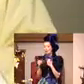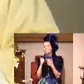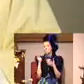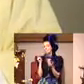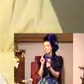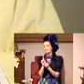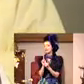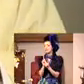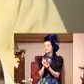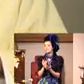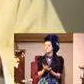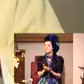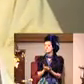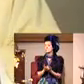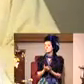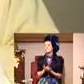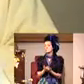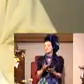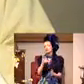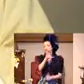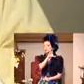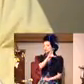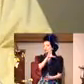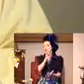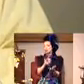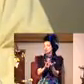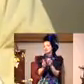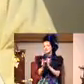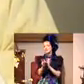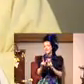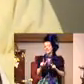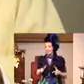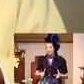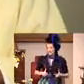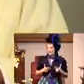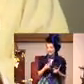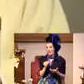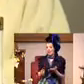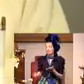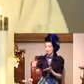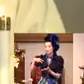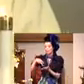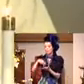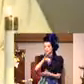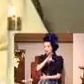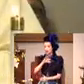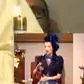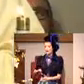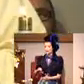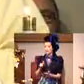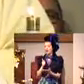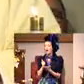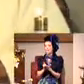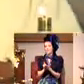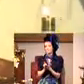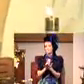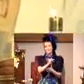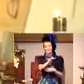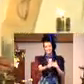mighty name of Jesus, the living and the risen Christ. Amen. Amen and amen.